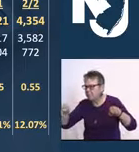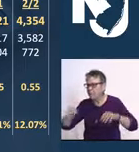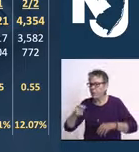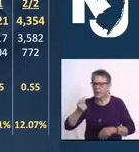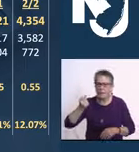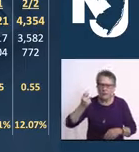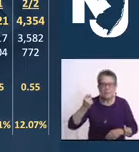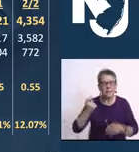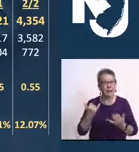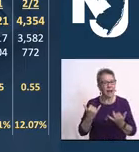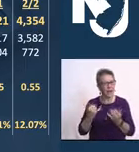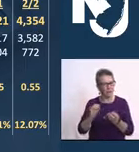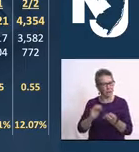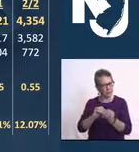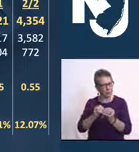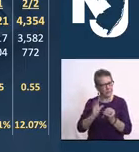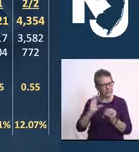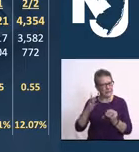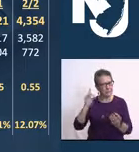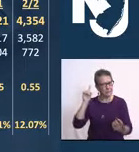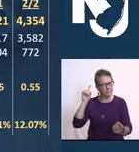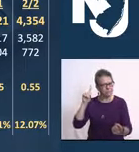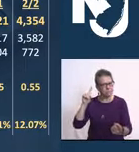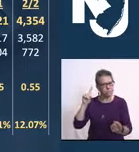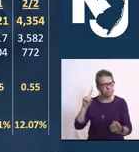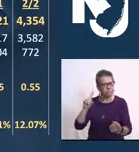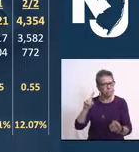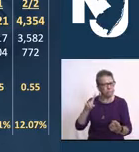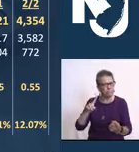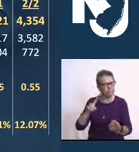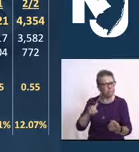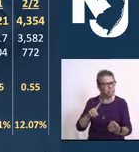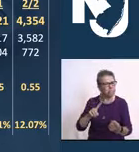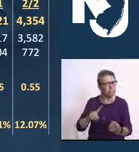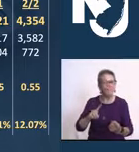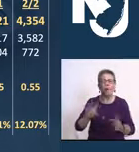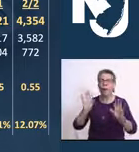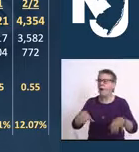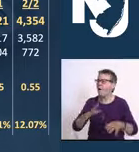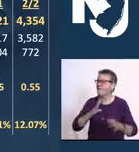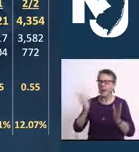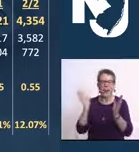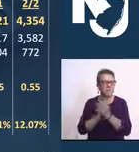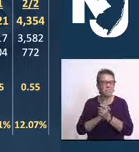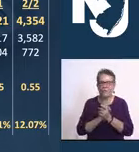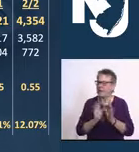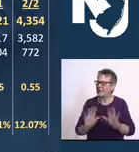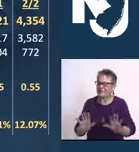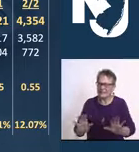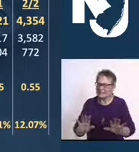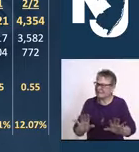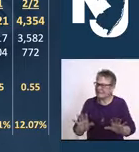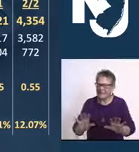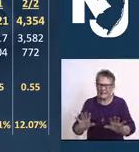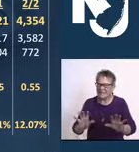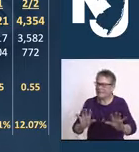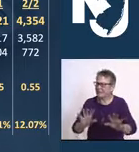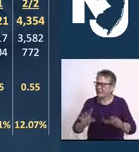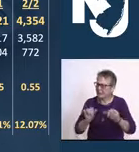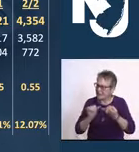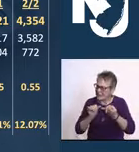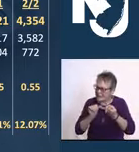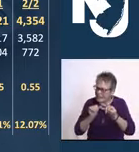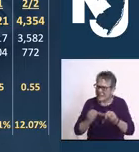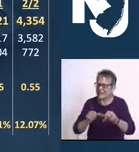comfortable. We saw last winter how the numbers could quickly turn back around, and we do not want to test that theory with Omicron, so we